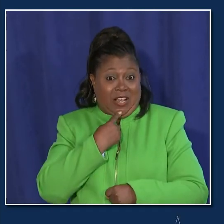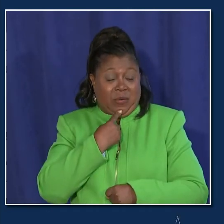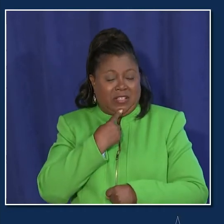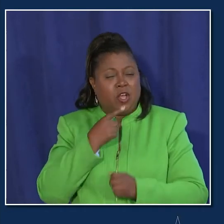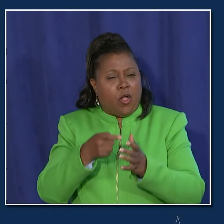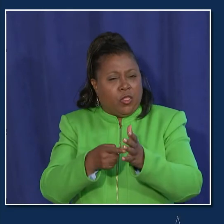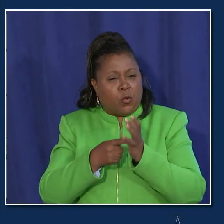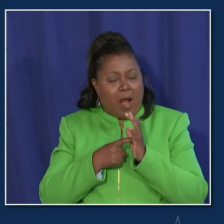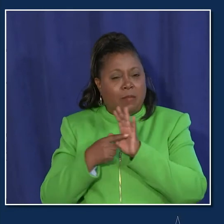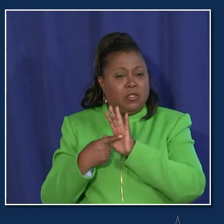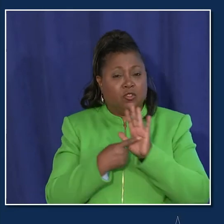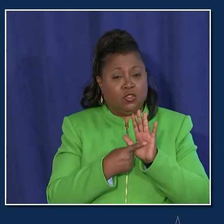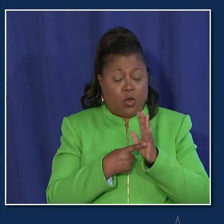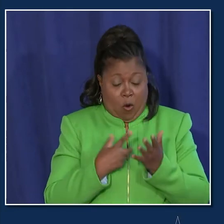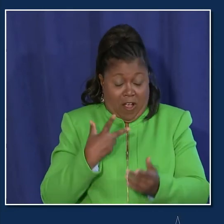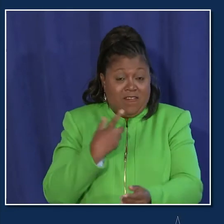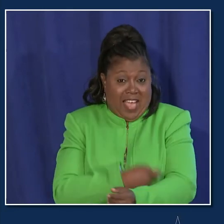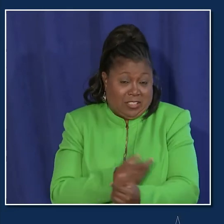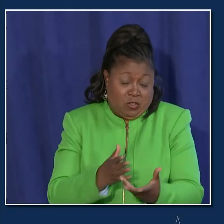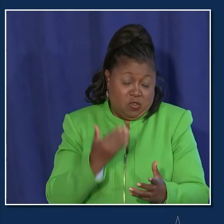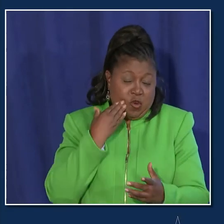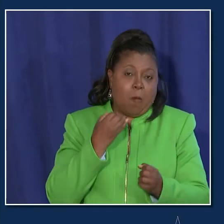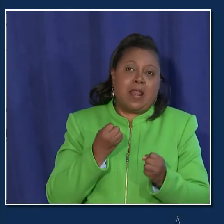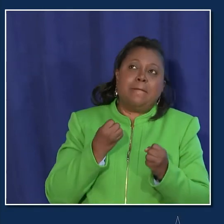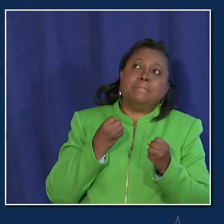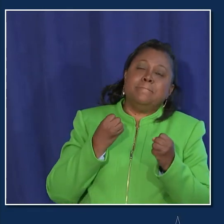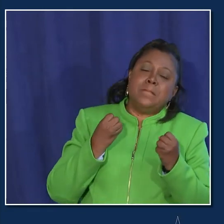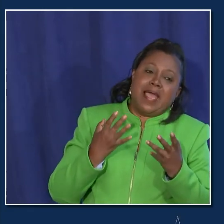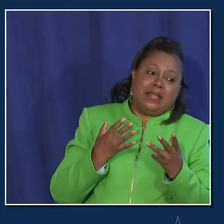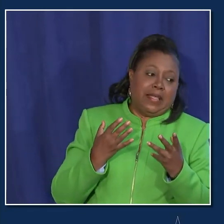to show vaccination, and as you know, we did a number of